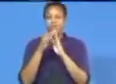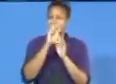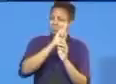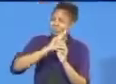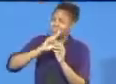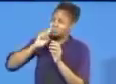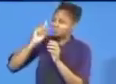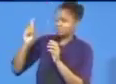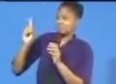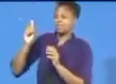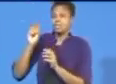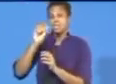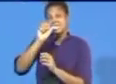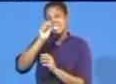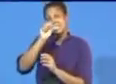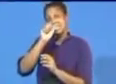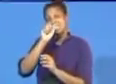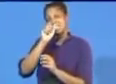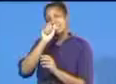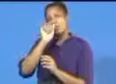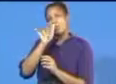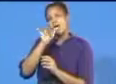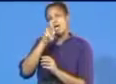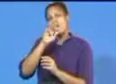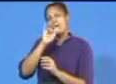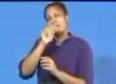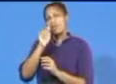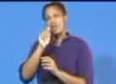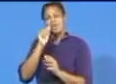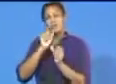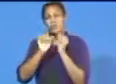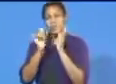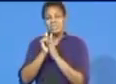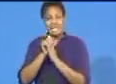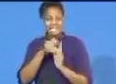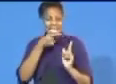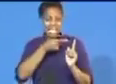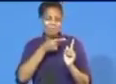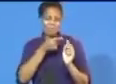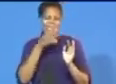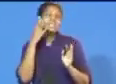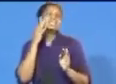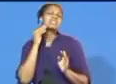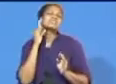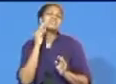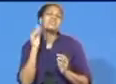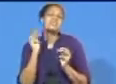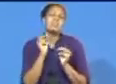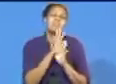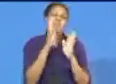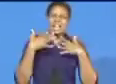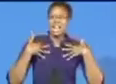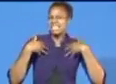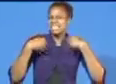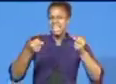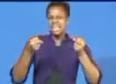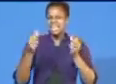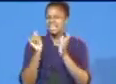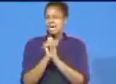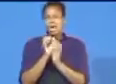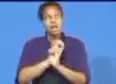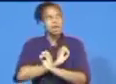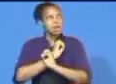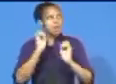to Syria so that a Syrian leper could experience a kind of miraculous healing that